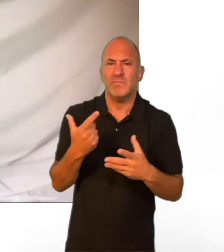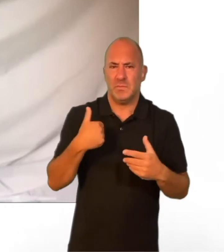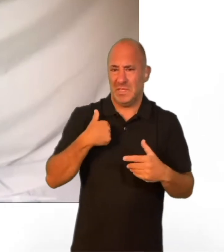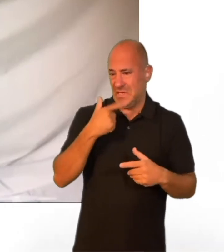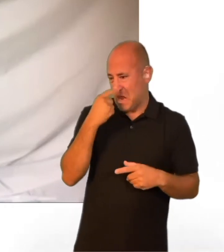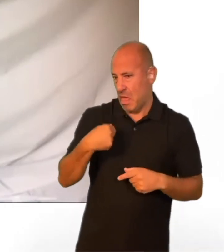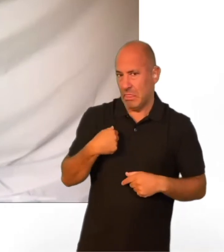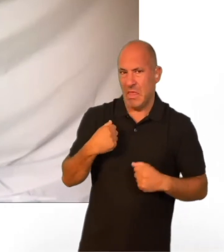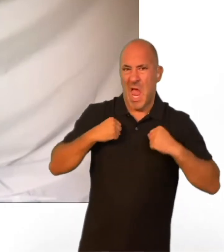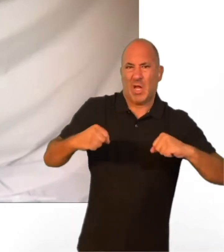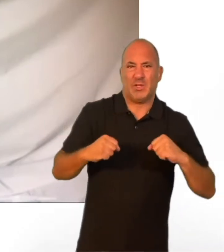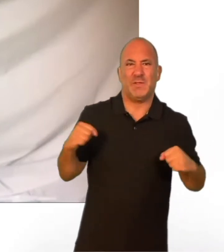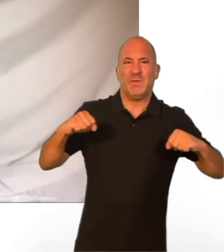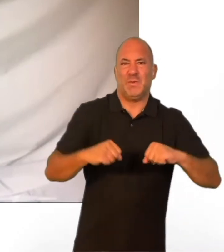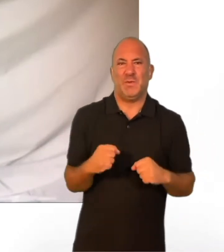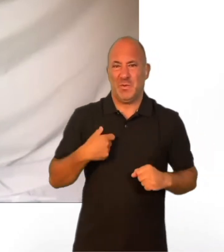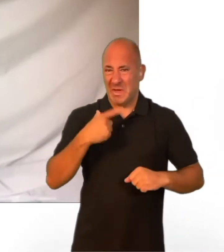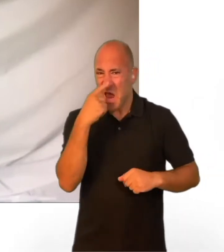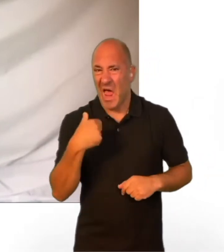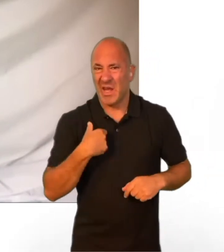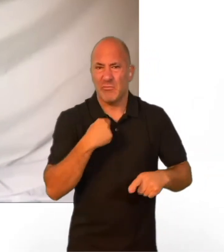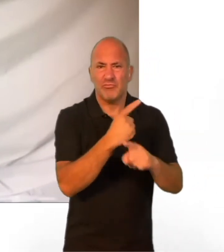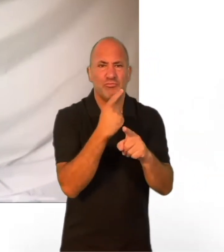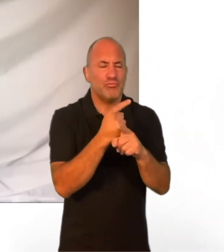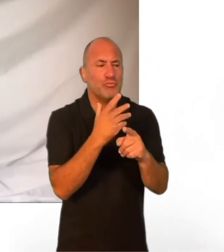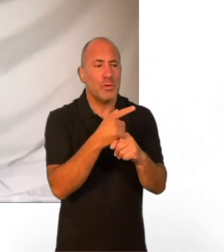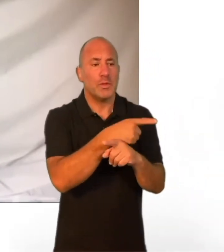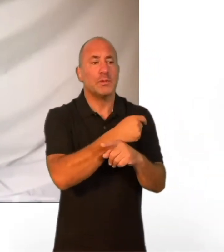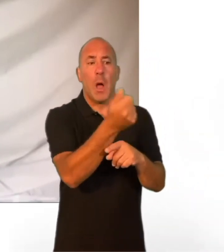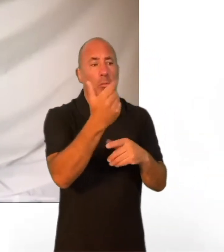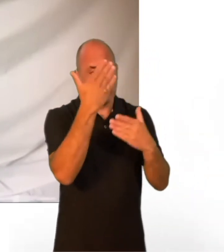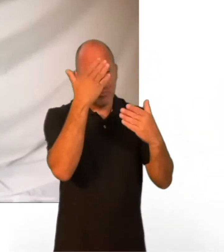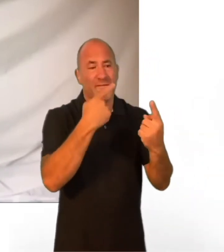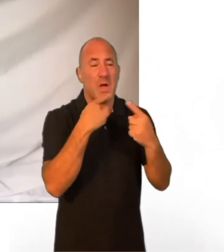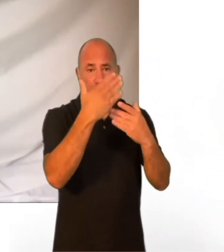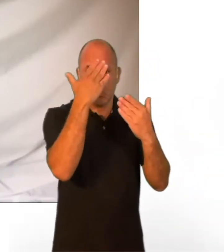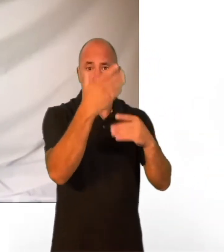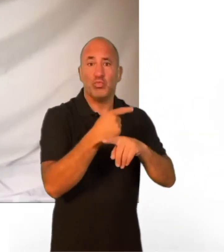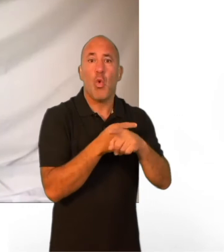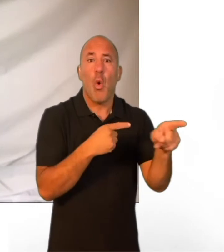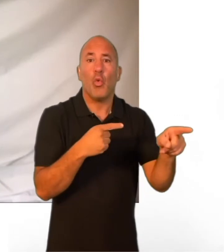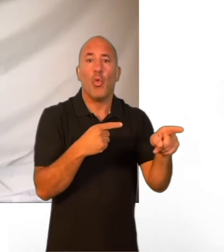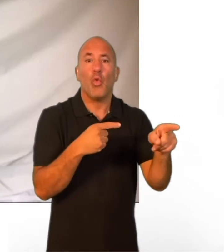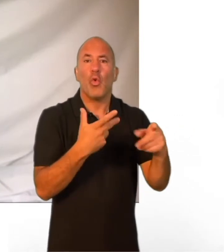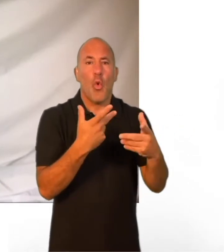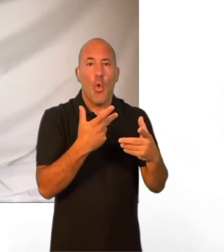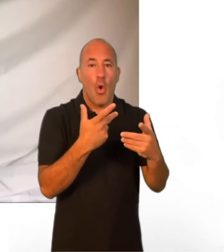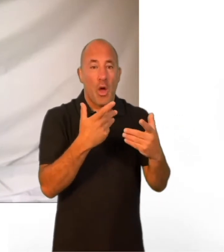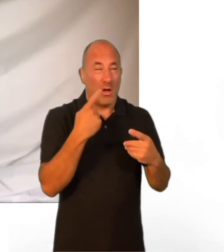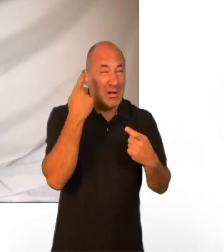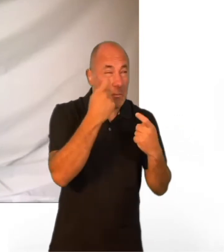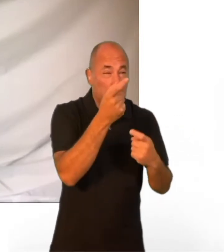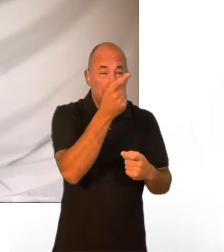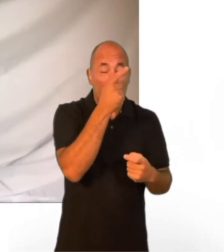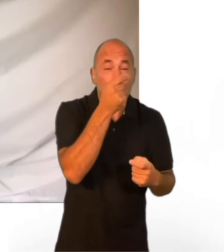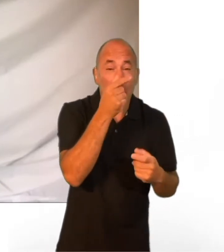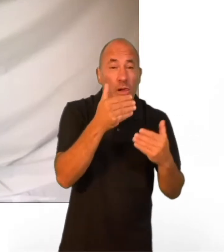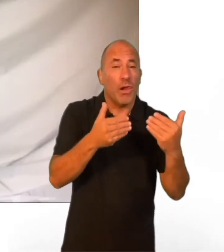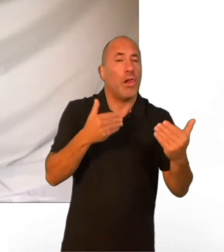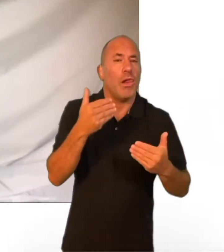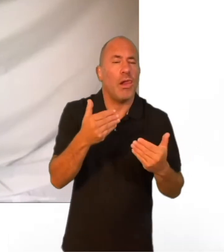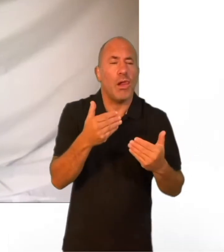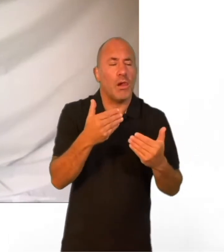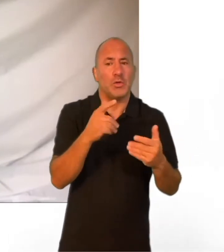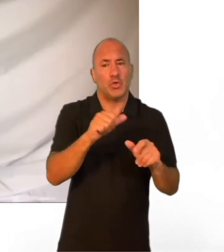to have conversations with people who might, not know this information or be privileged enough to not even have to think about